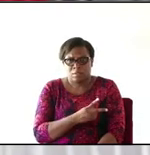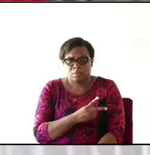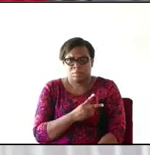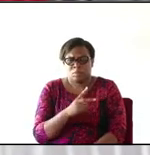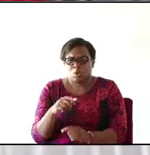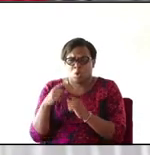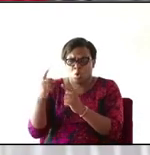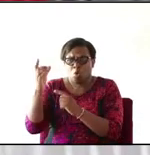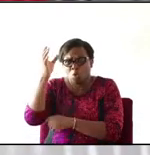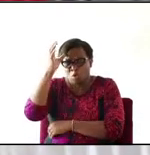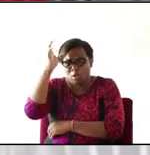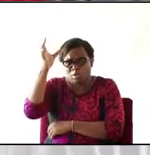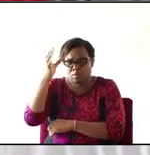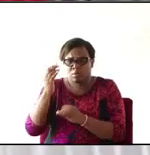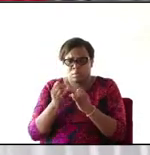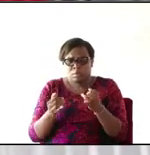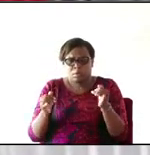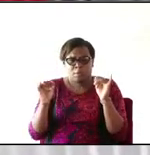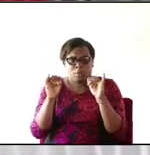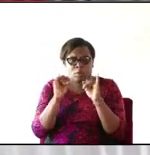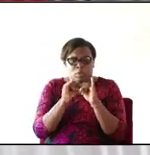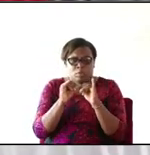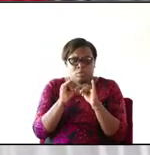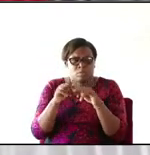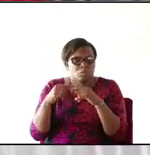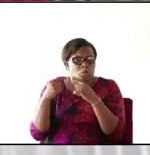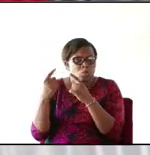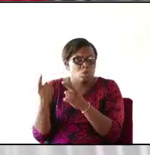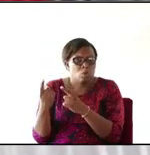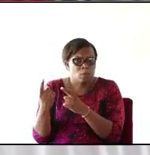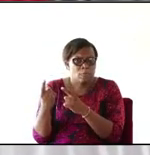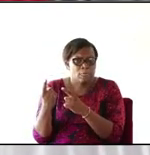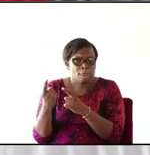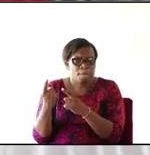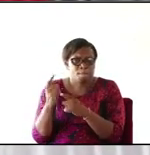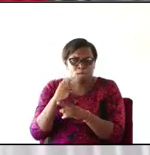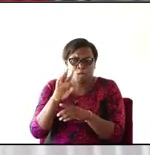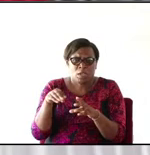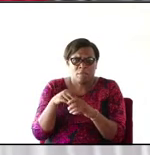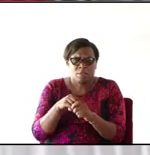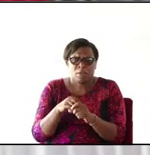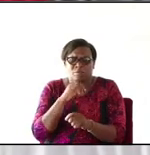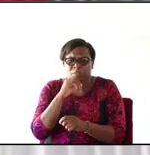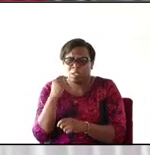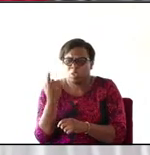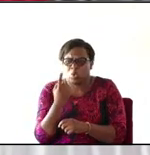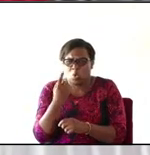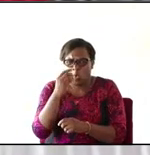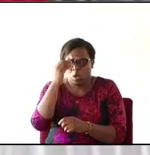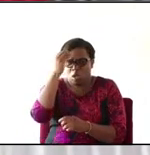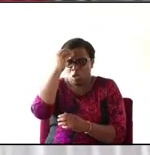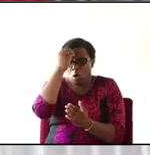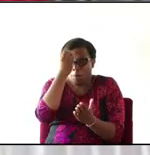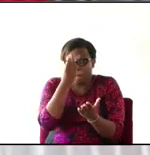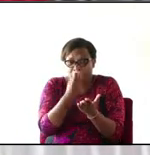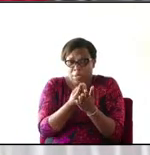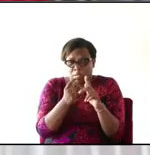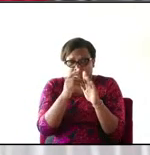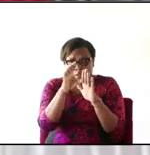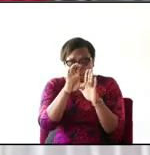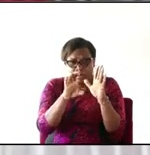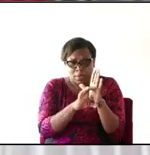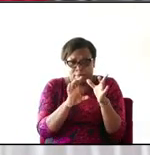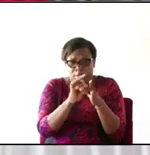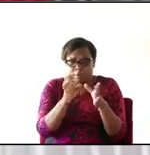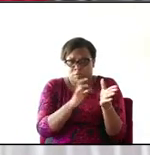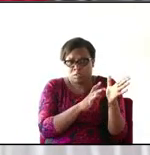is important is that the go concept involves not only obedience to the commandment of Jesus, but